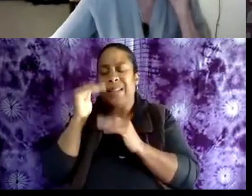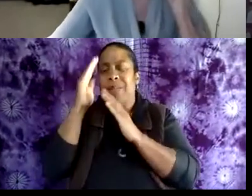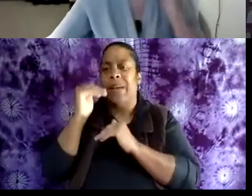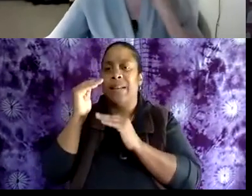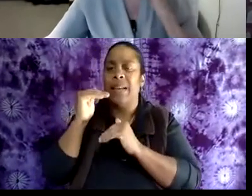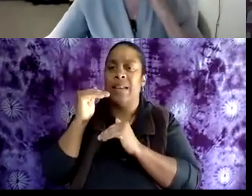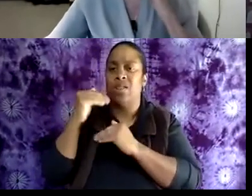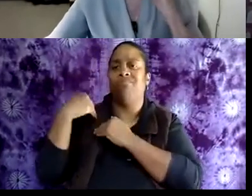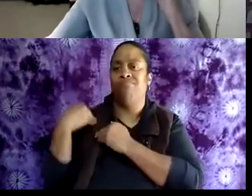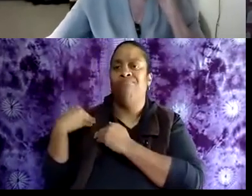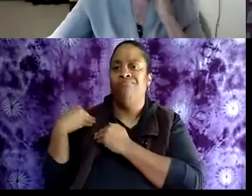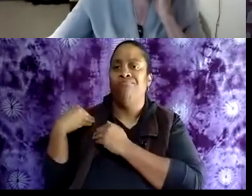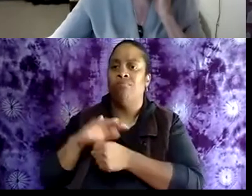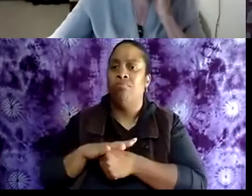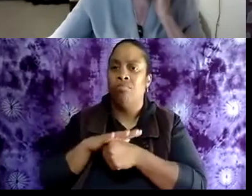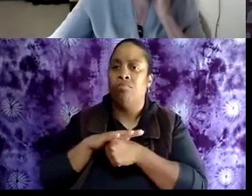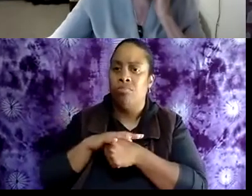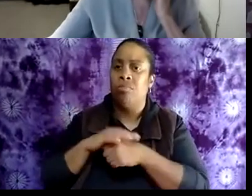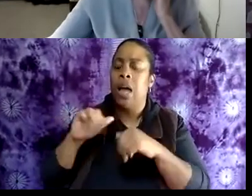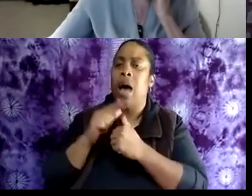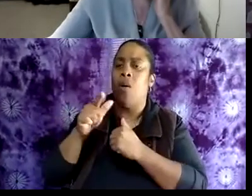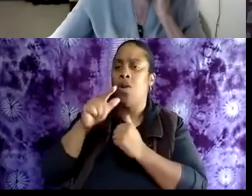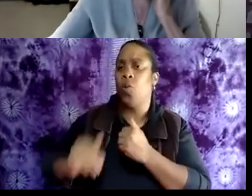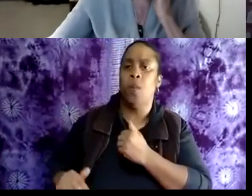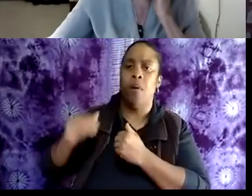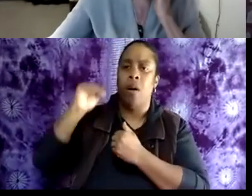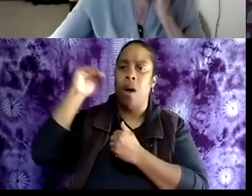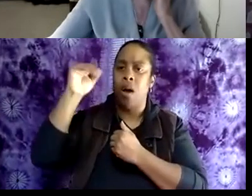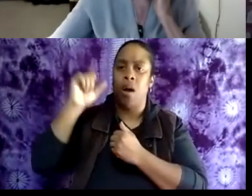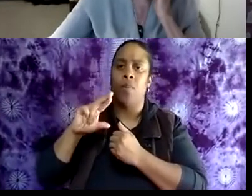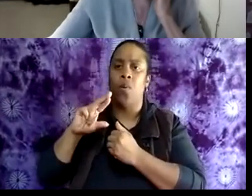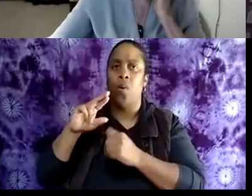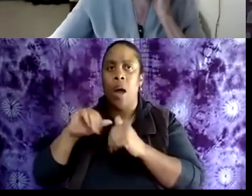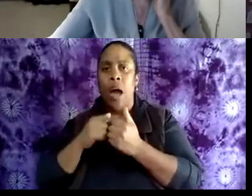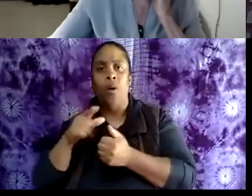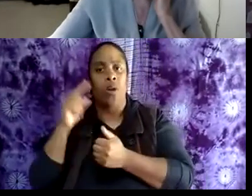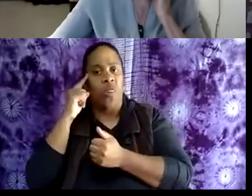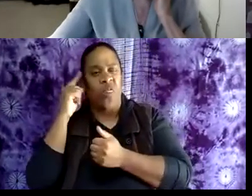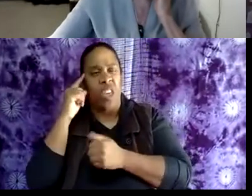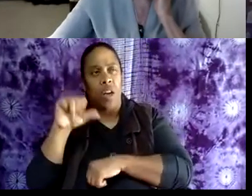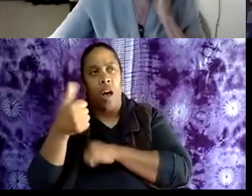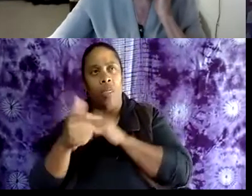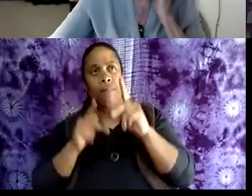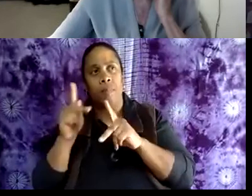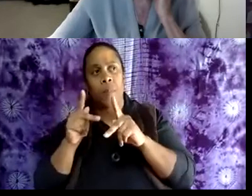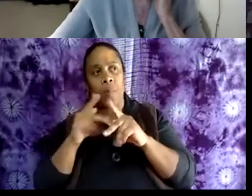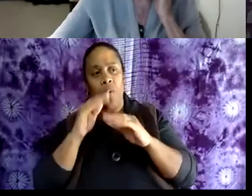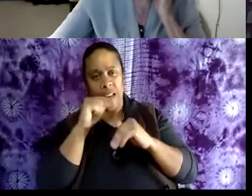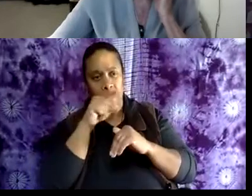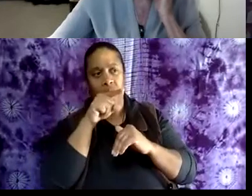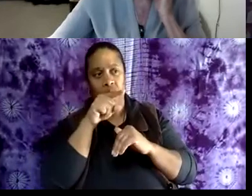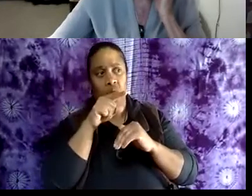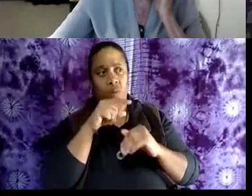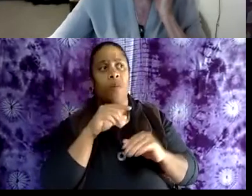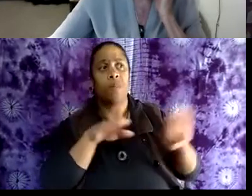how you were brought up, or, how you think that other people may expect you to be. So there's